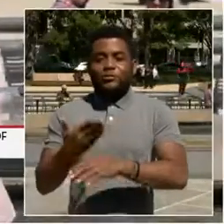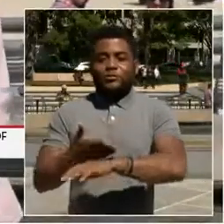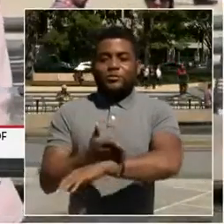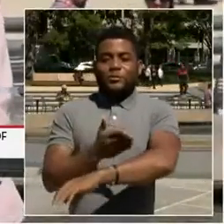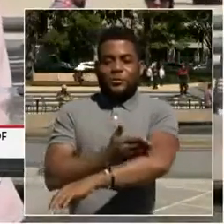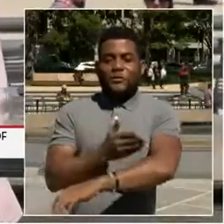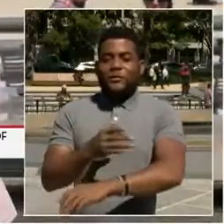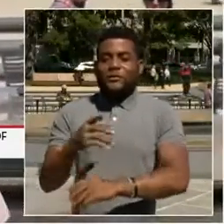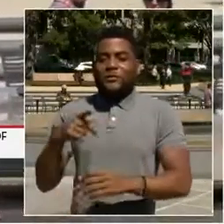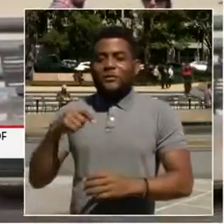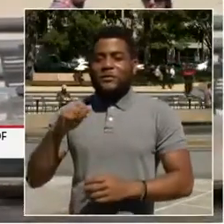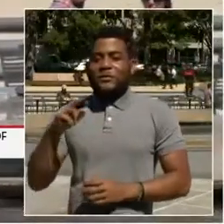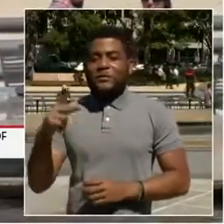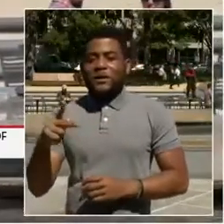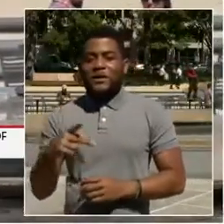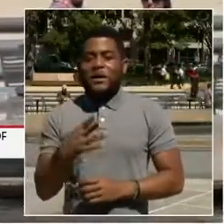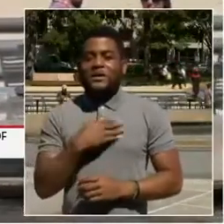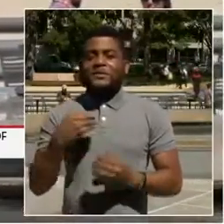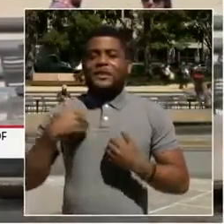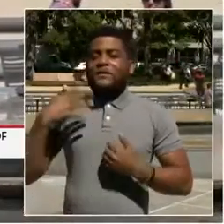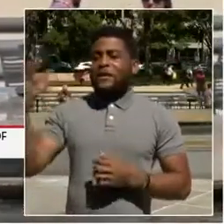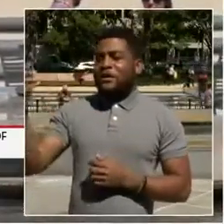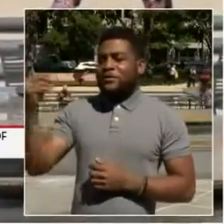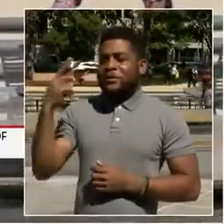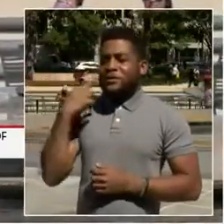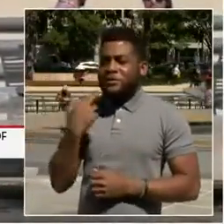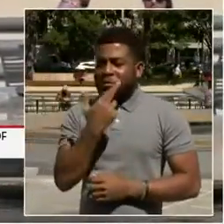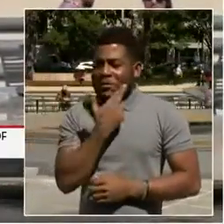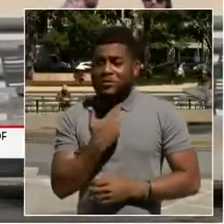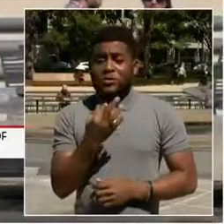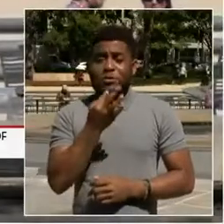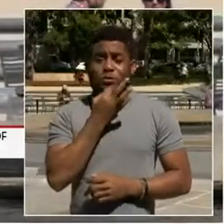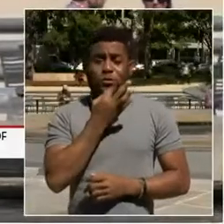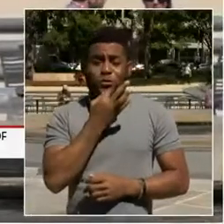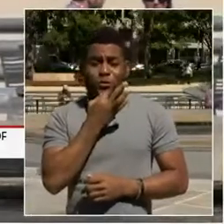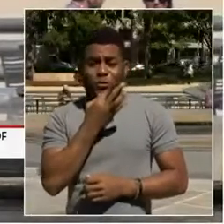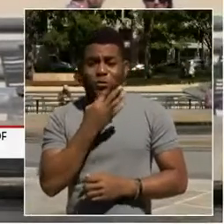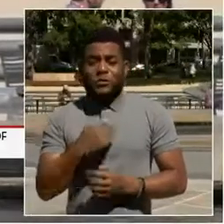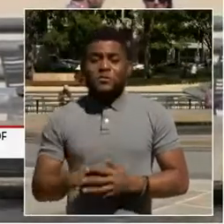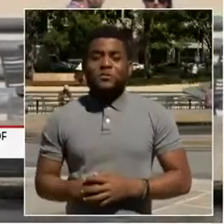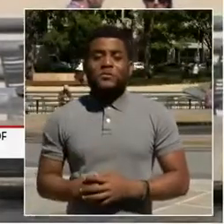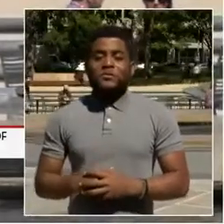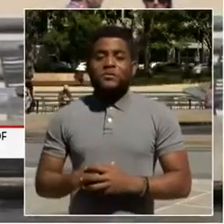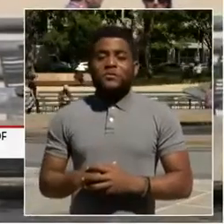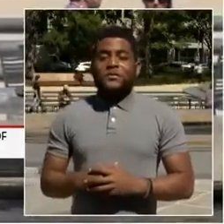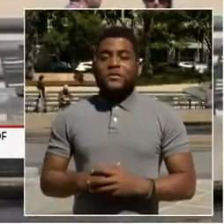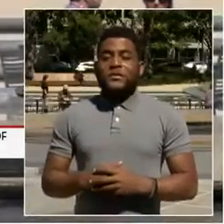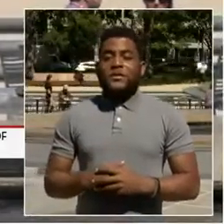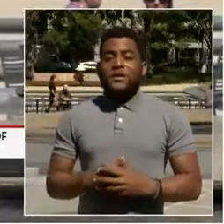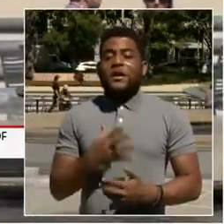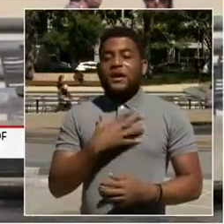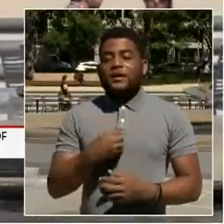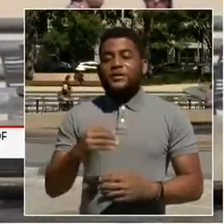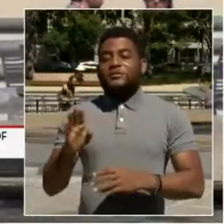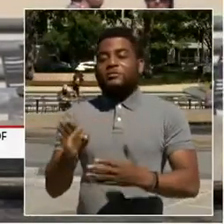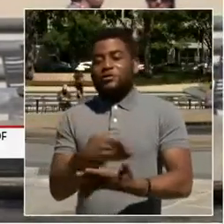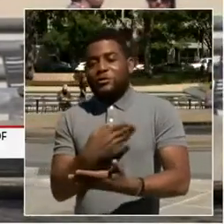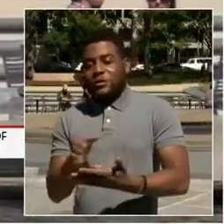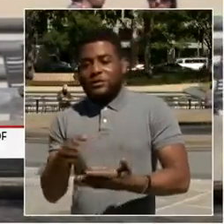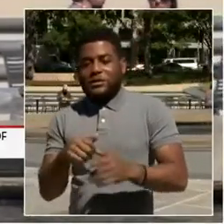amenities such as an outdoor restaurant, can't wait for that, and pavilion, an interactive